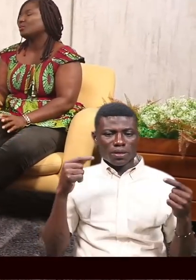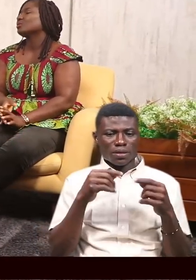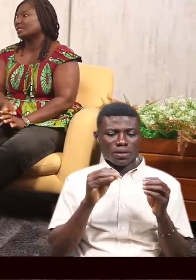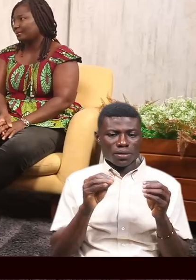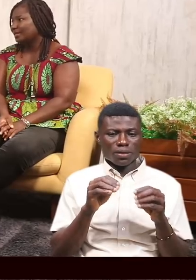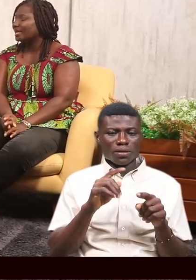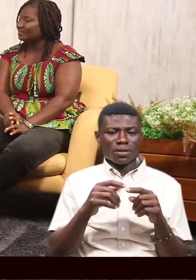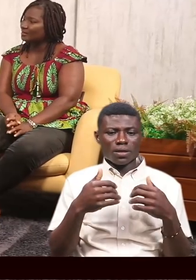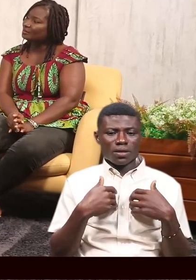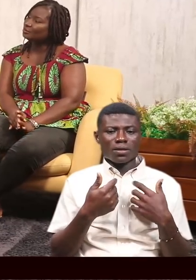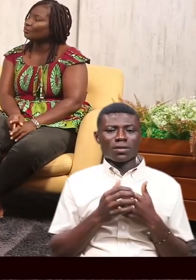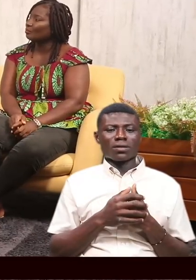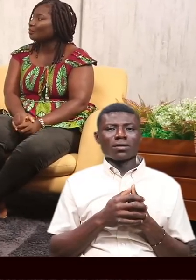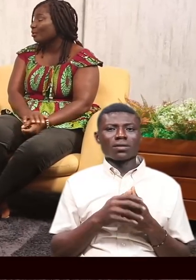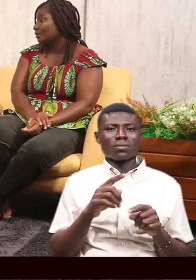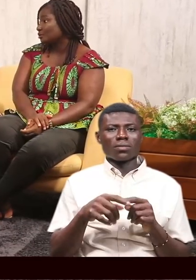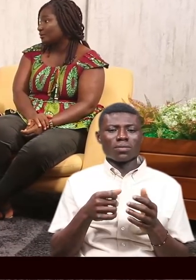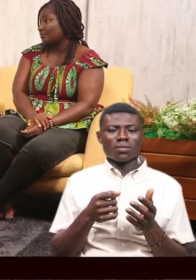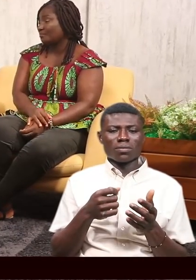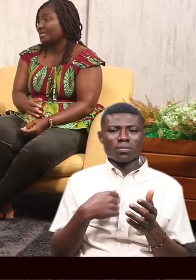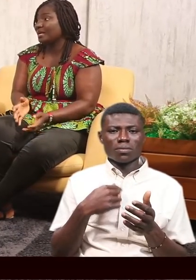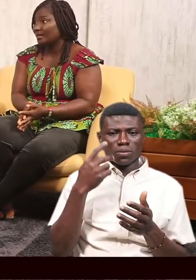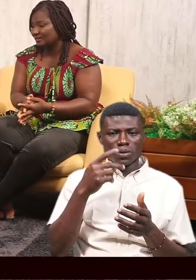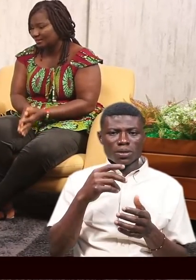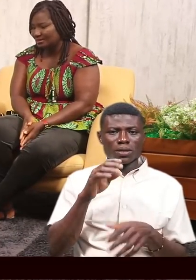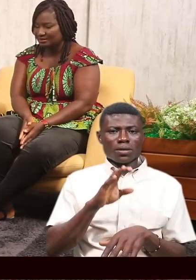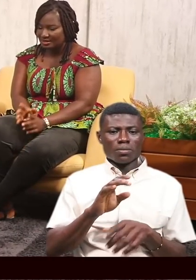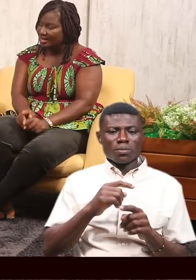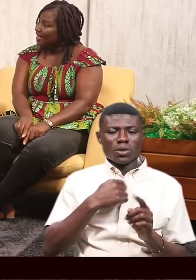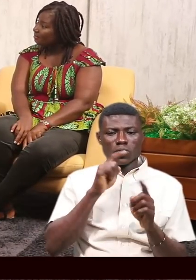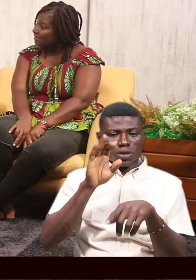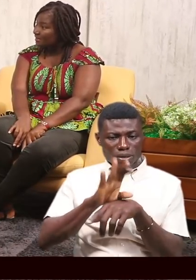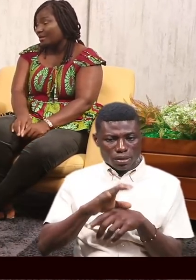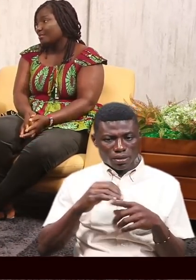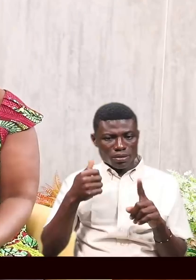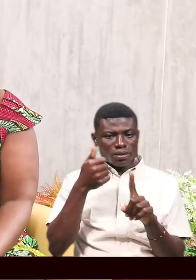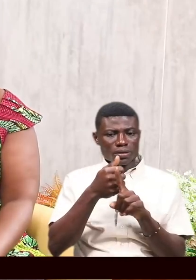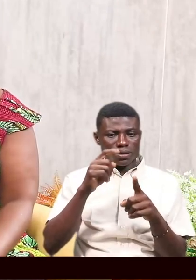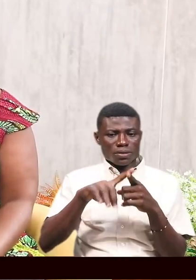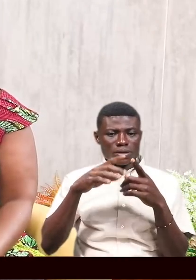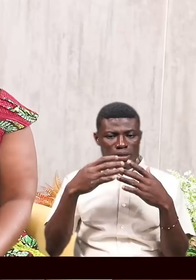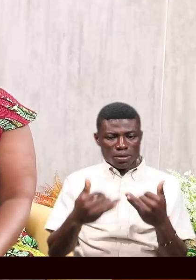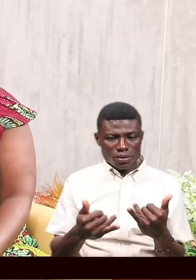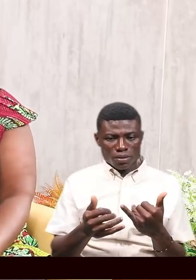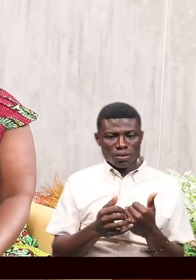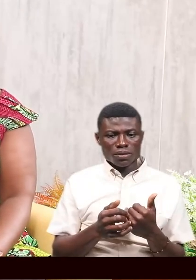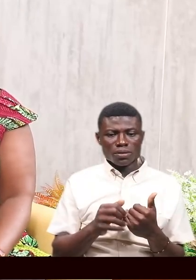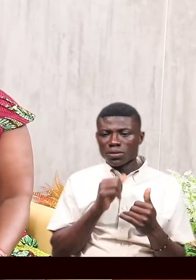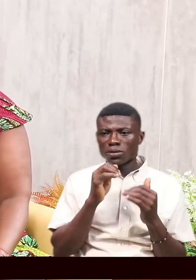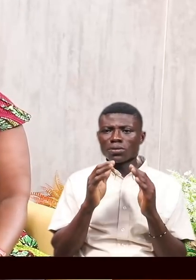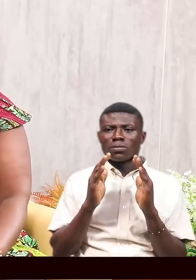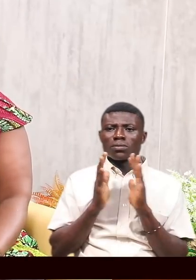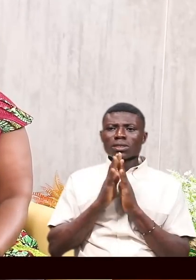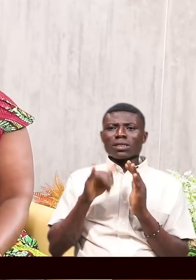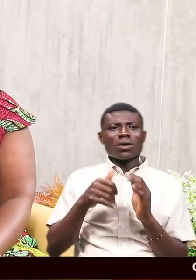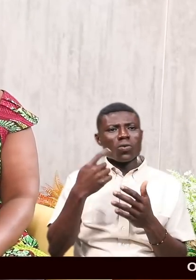but me was a panic actually, so me poor sorry no, me nya accident. Any basis I bring a menoka say, where me some so